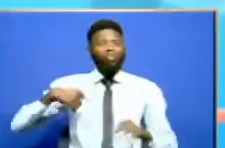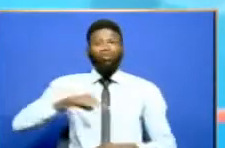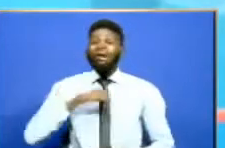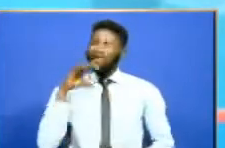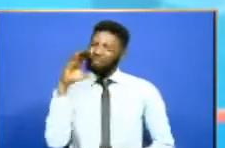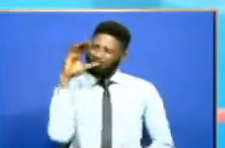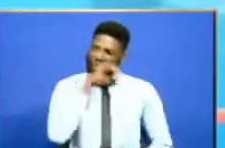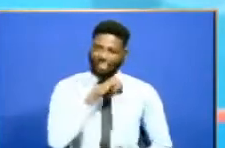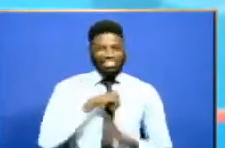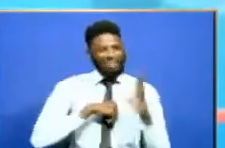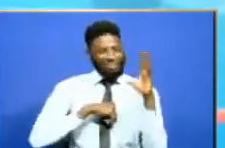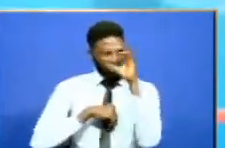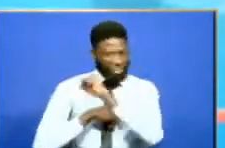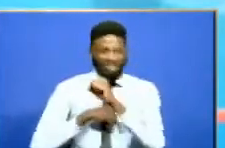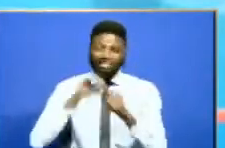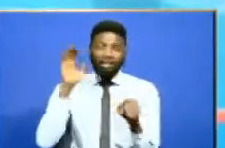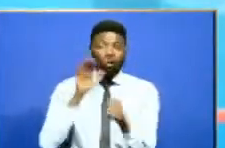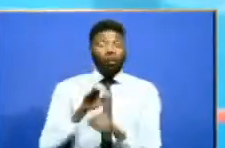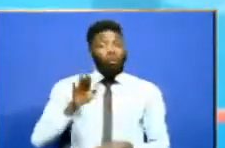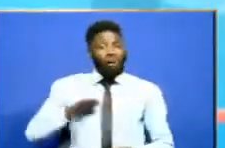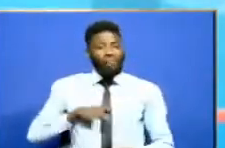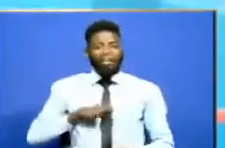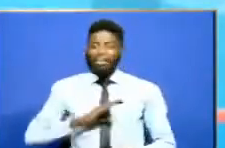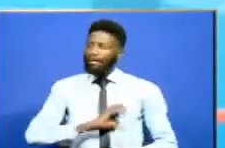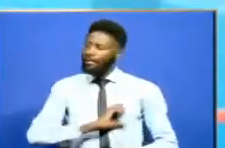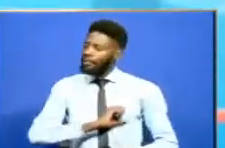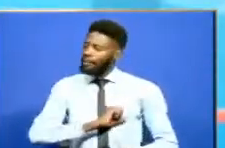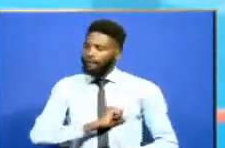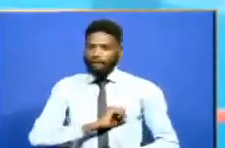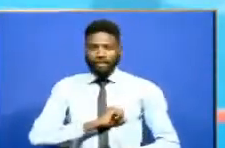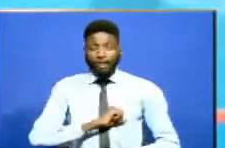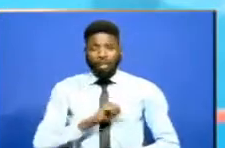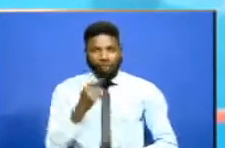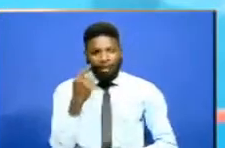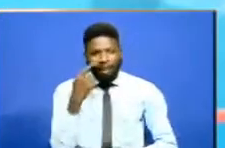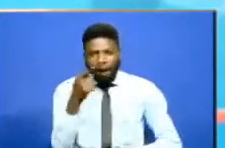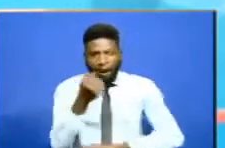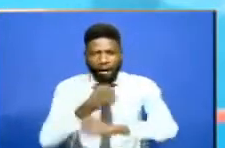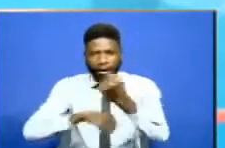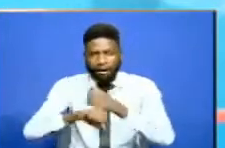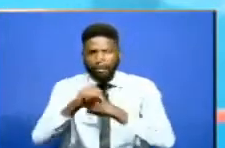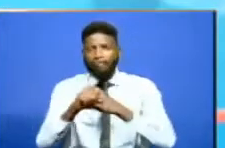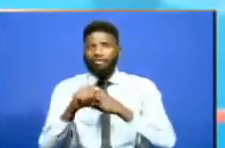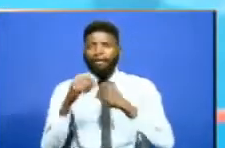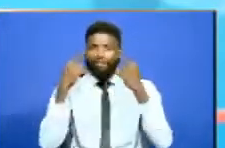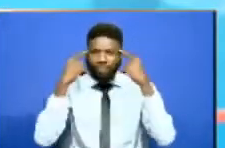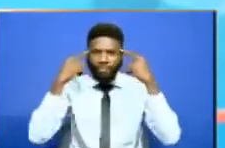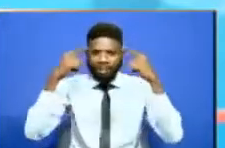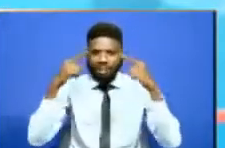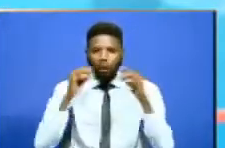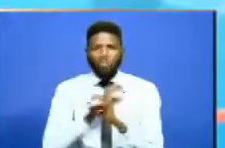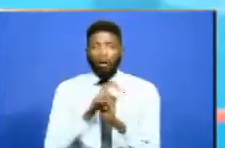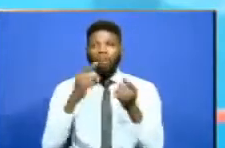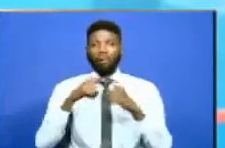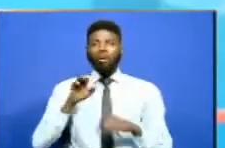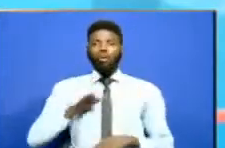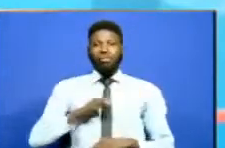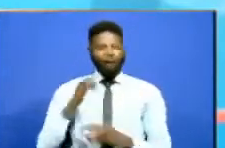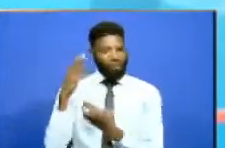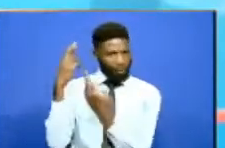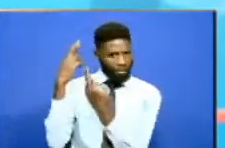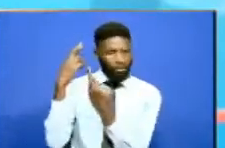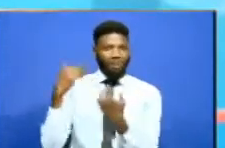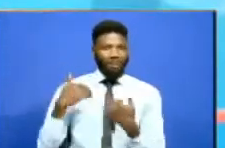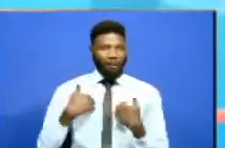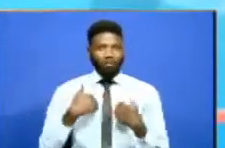Women are always very patient. Even when some things don't seem to be working, a woman has got this lingering hope that it will work. And that is